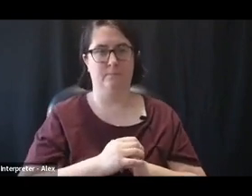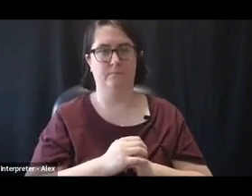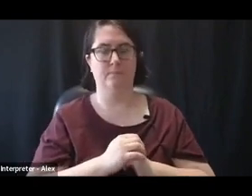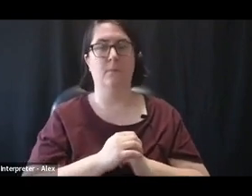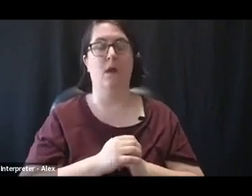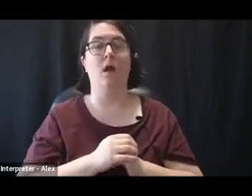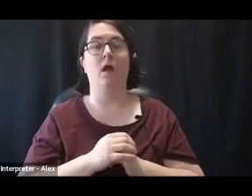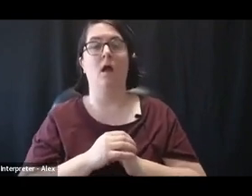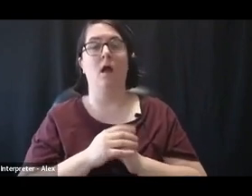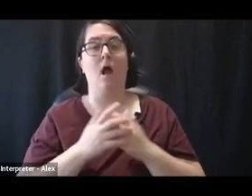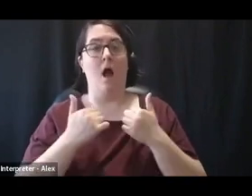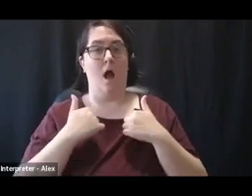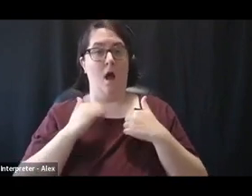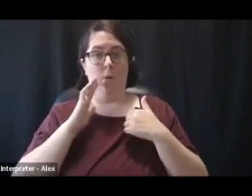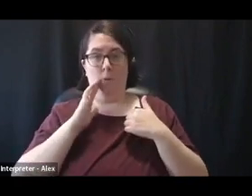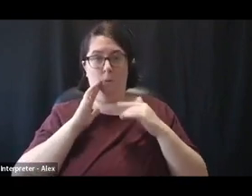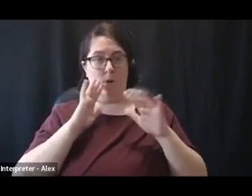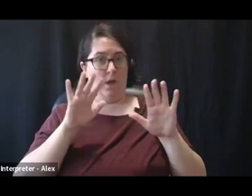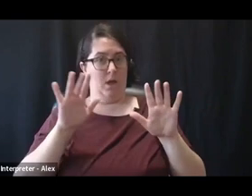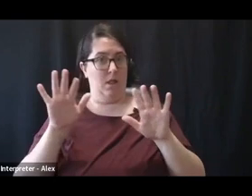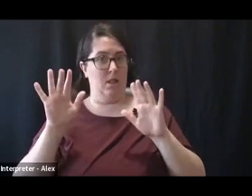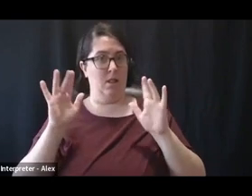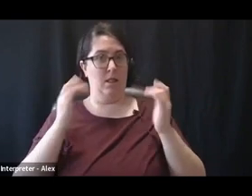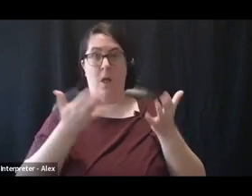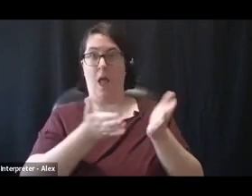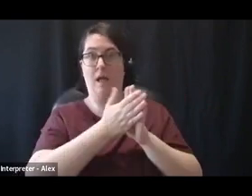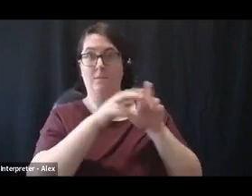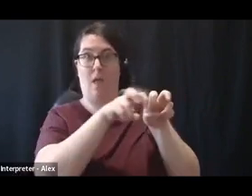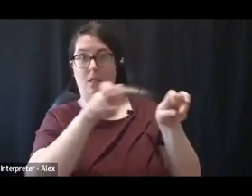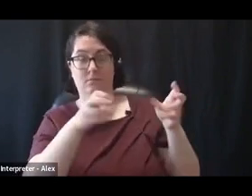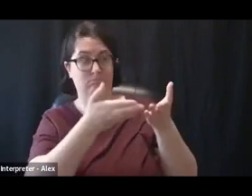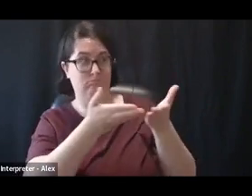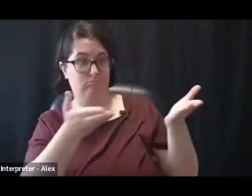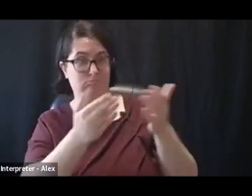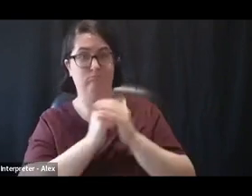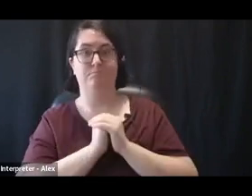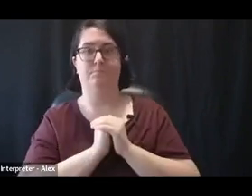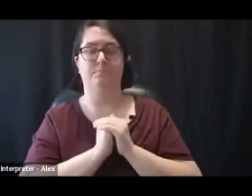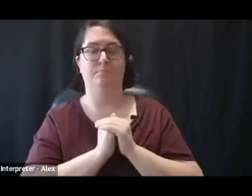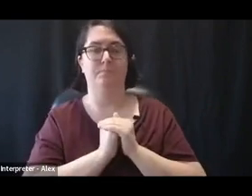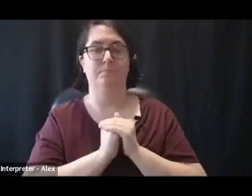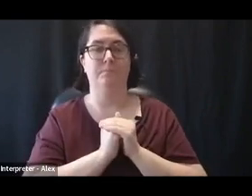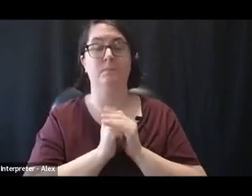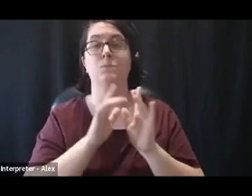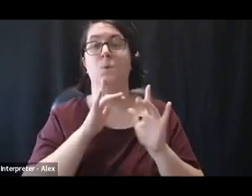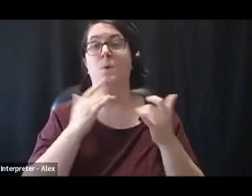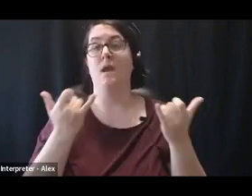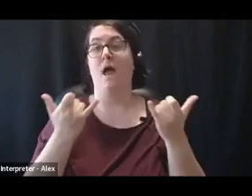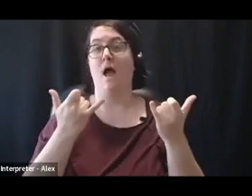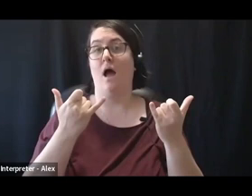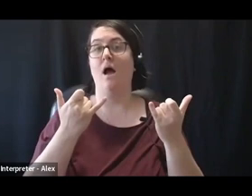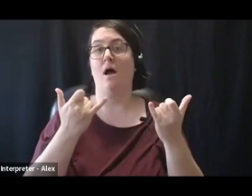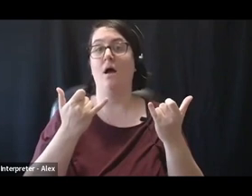And I'll slowly turn to our panelists. I'd like us to